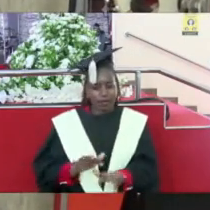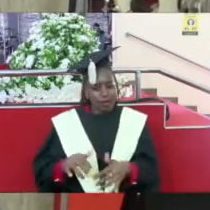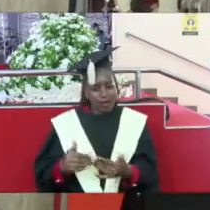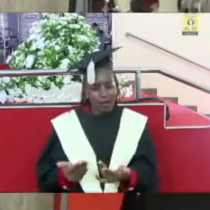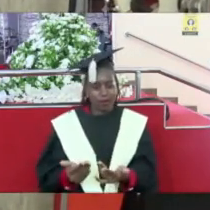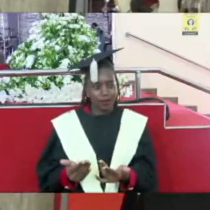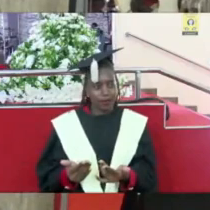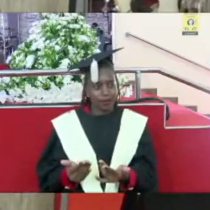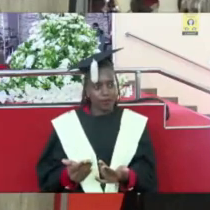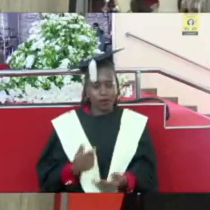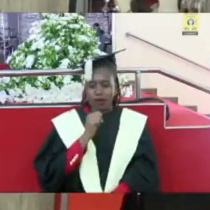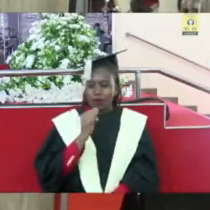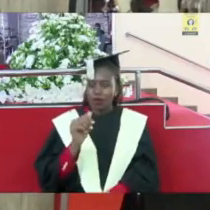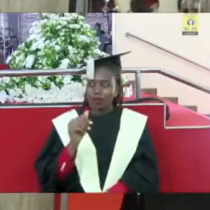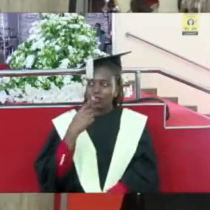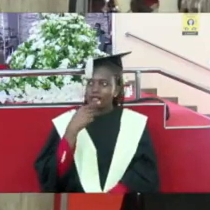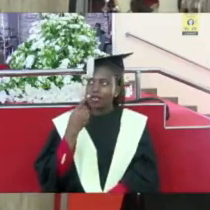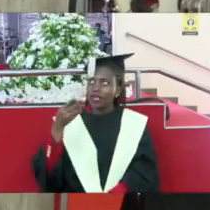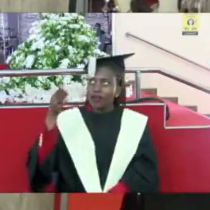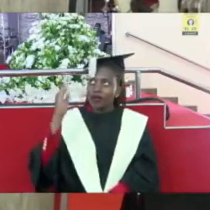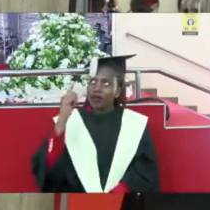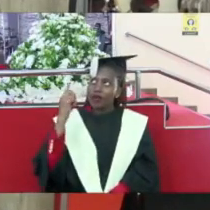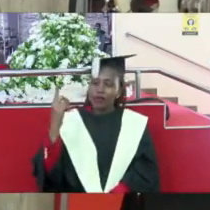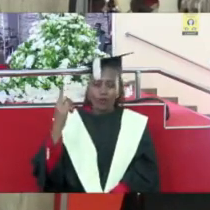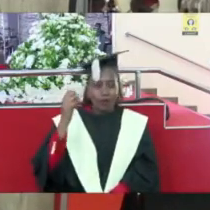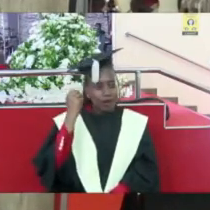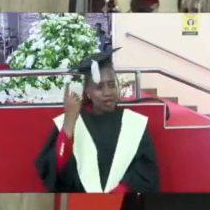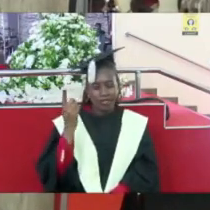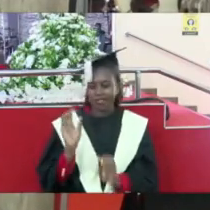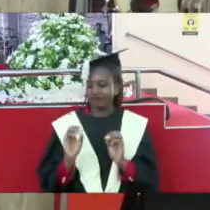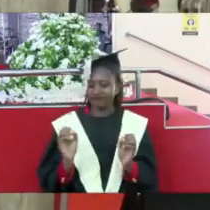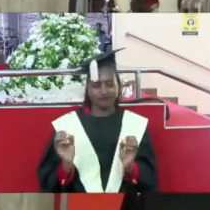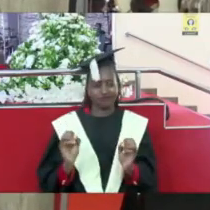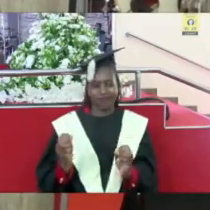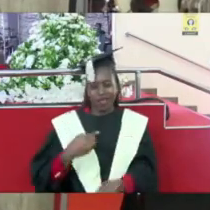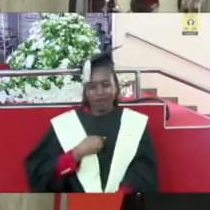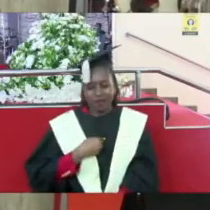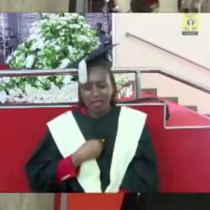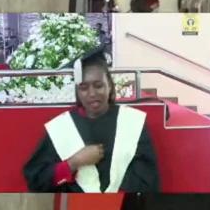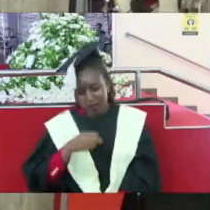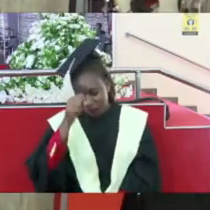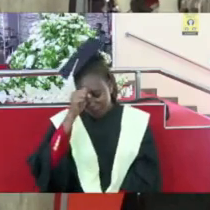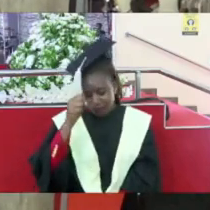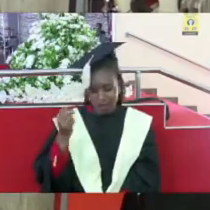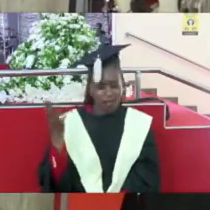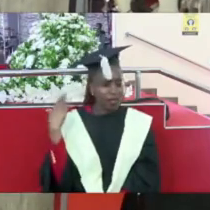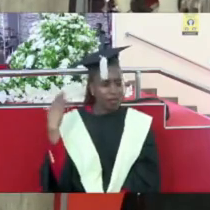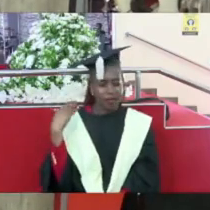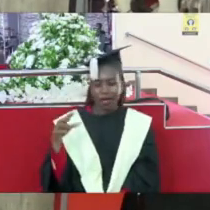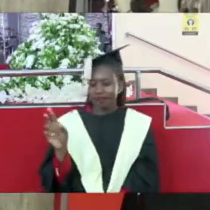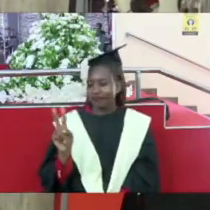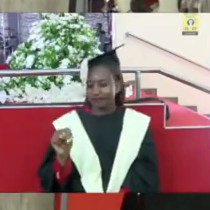Mungu unaelewa. God, you understand. Ni kwa sababu nilikuwa kehe, ndio hiyo. Ni kwa sababu nilikuwa tu